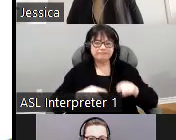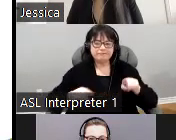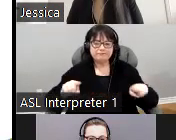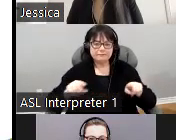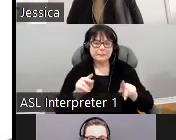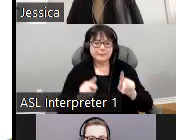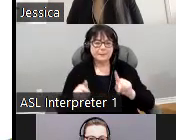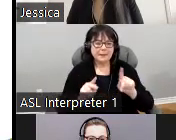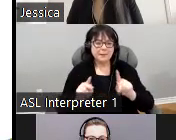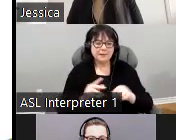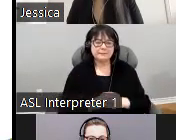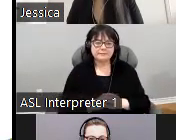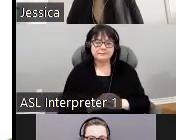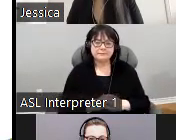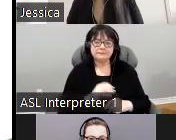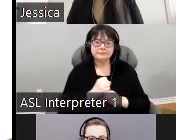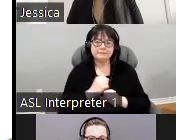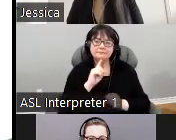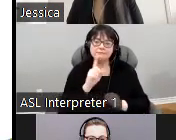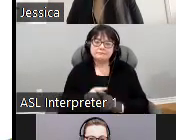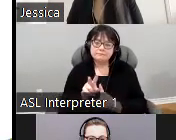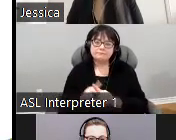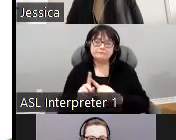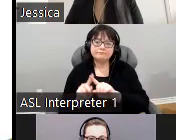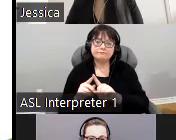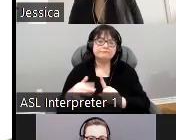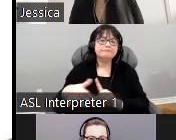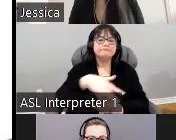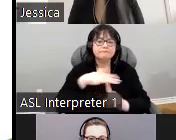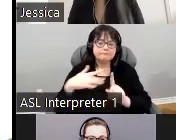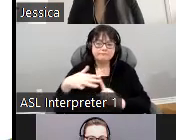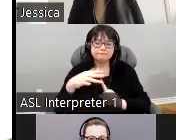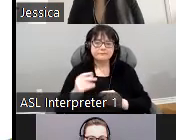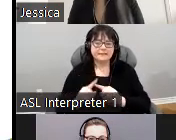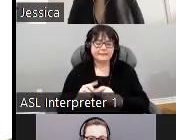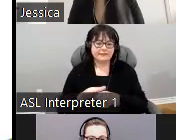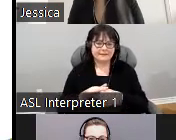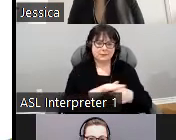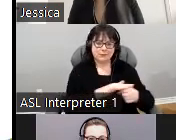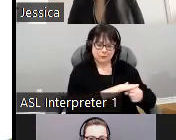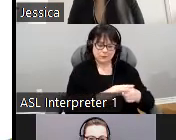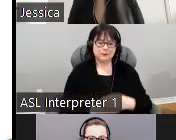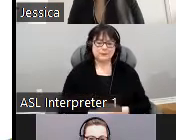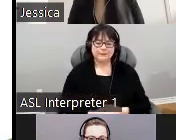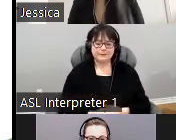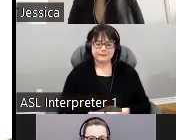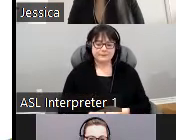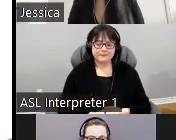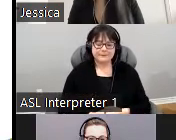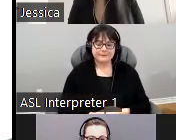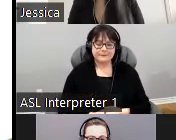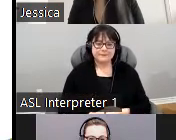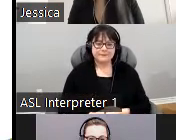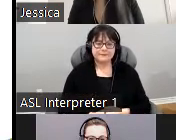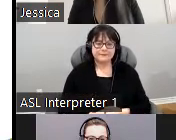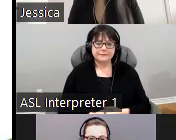and practices that can be applied throughout different sectors. So as I said, this is